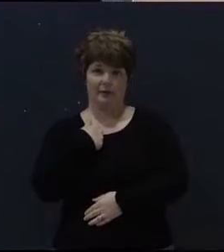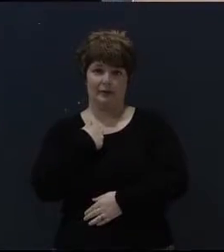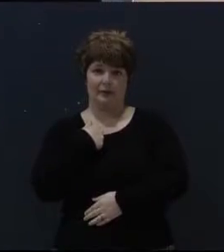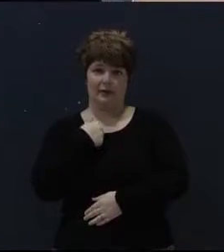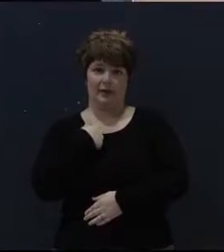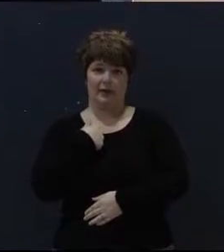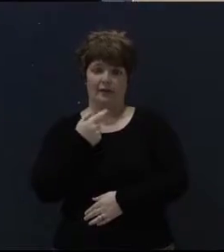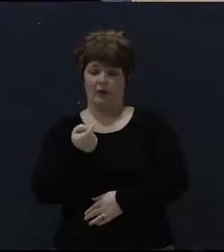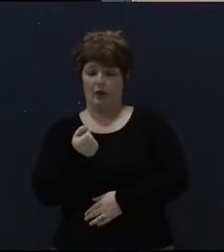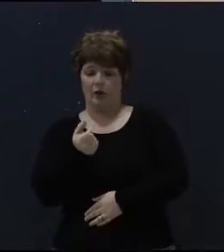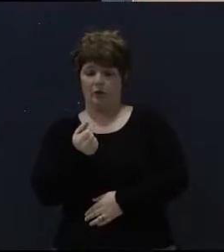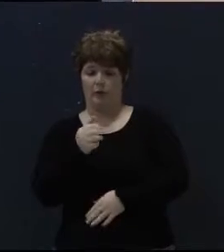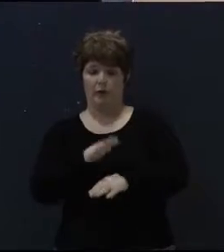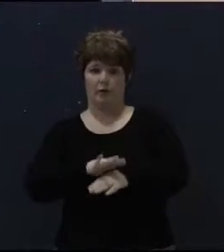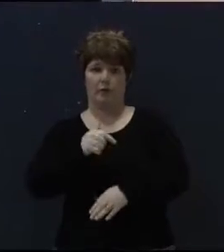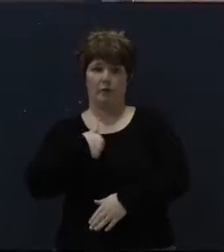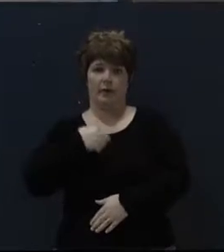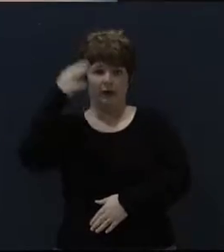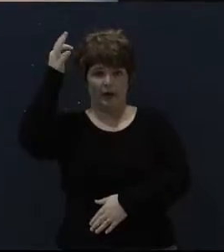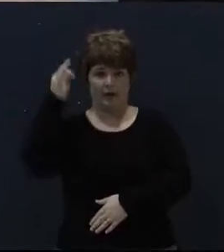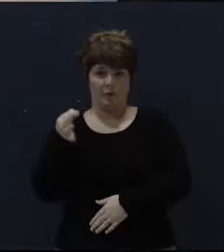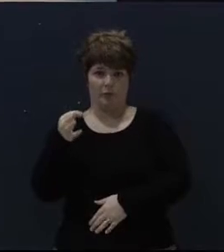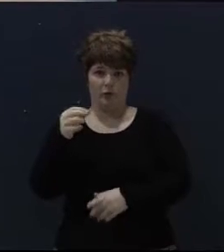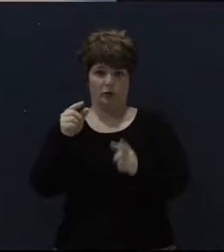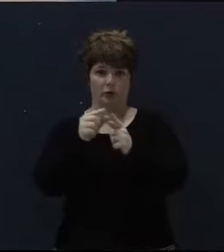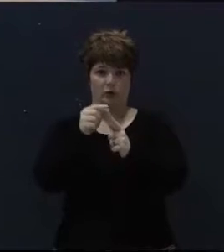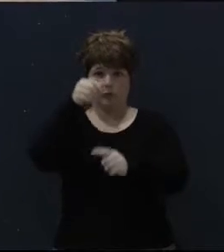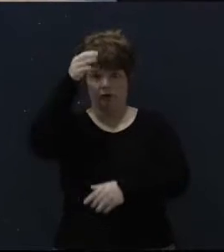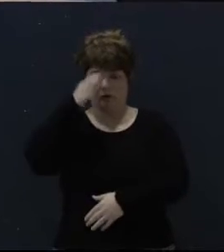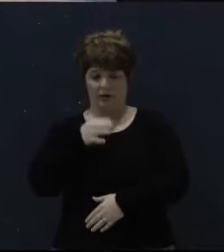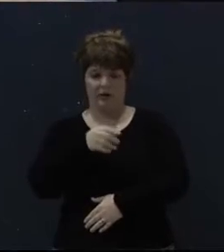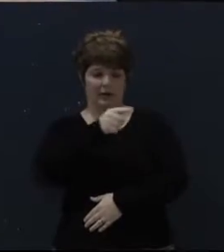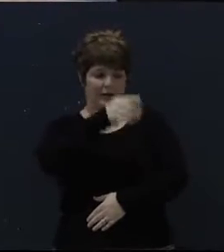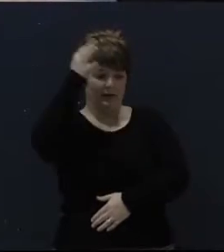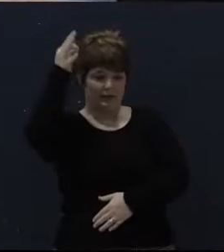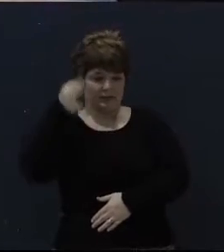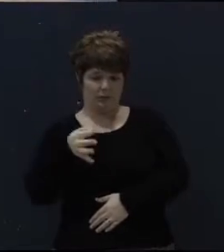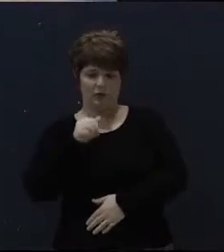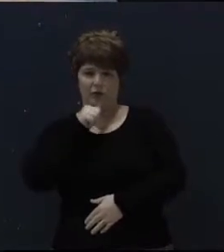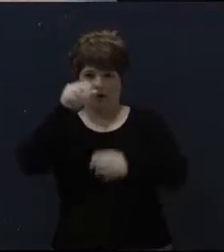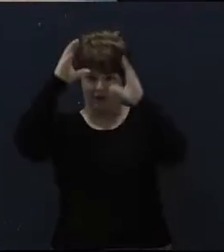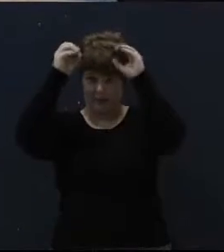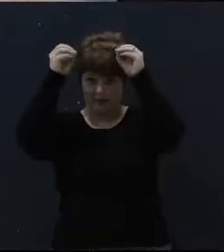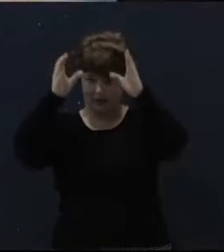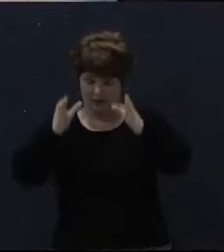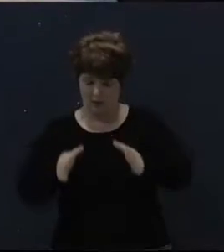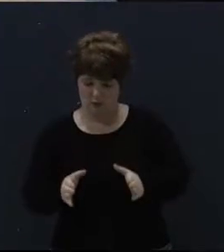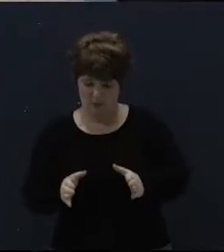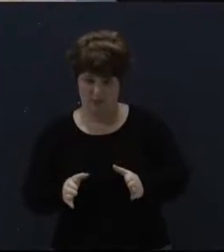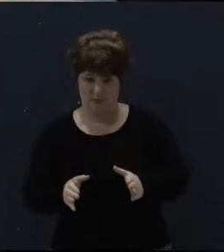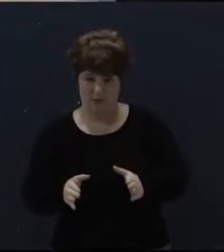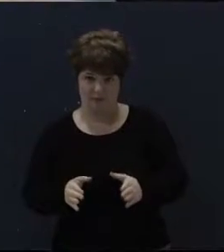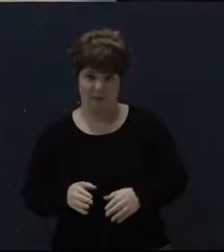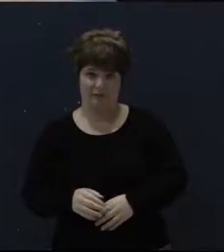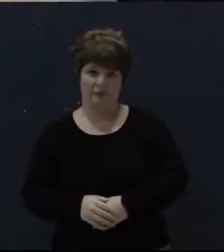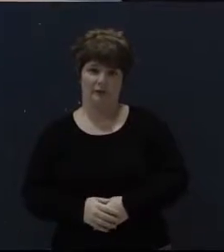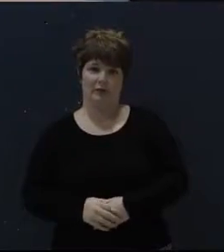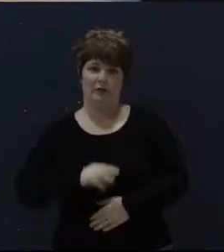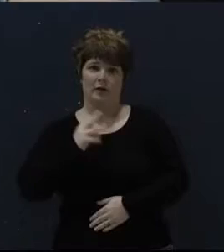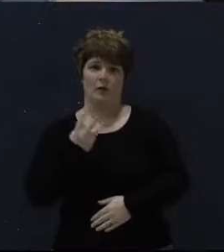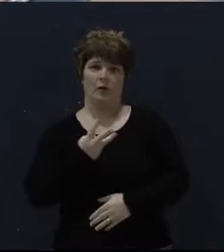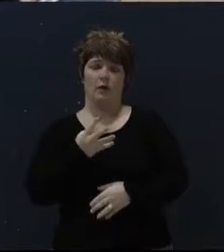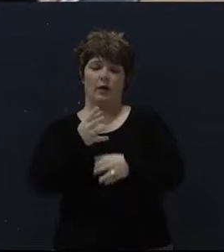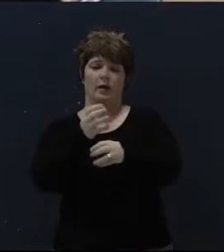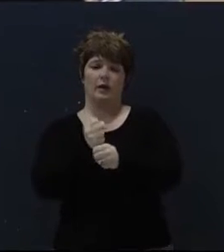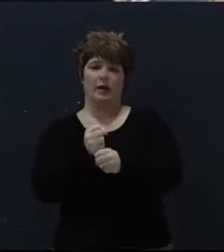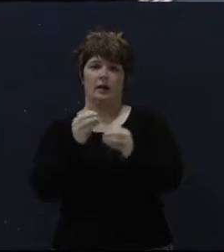got a little bit on me and I preach the word of God, they say, well, he's a preacher and not a teacher. We give more word here